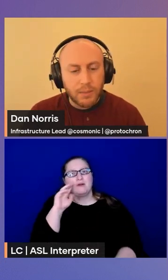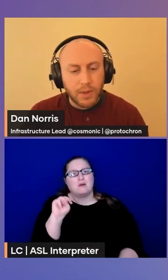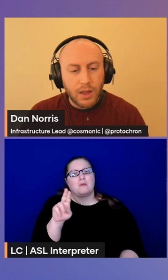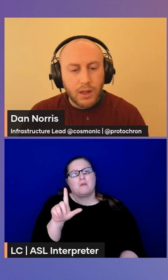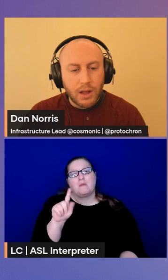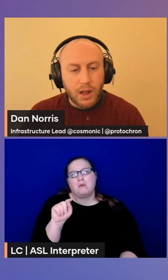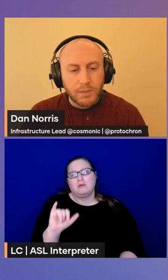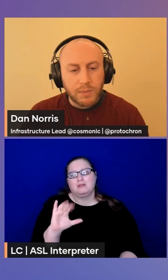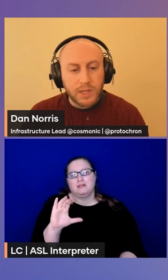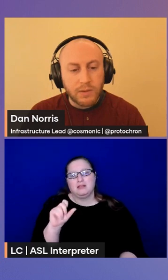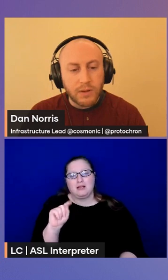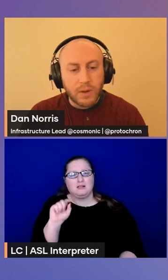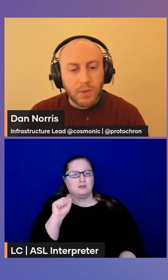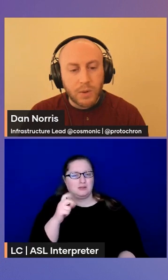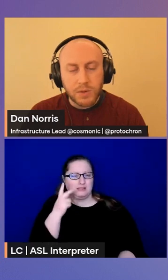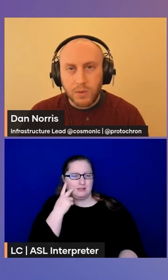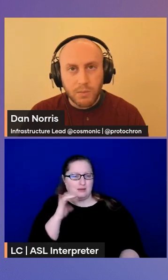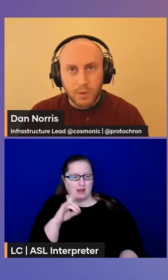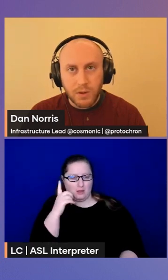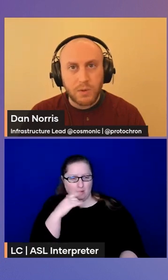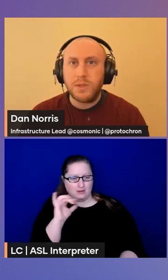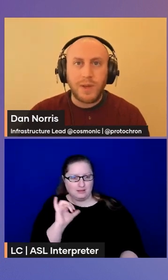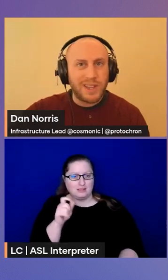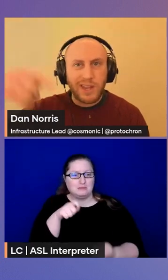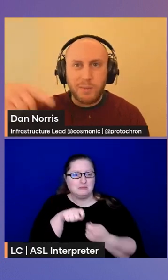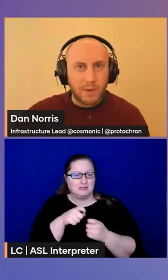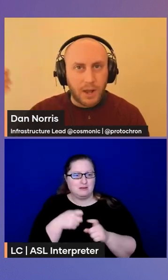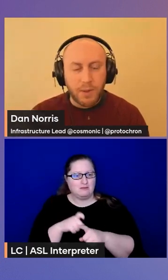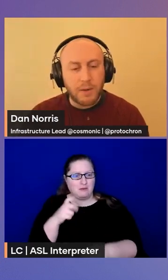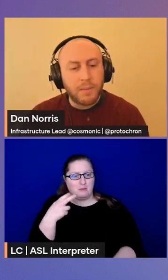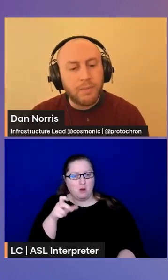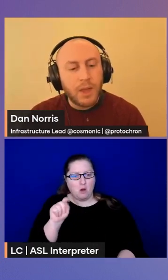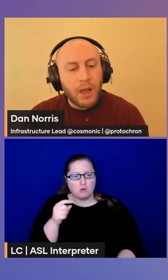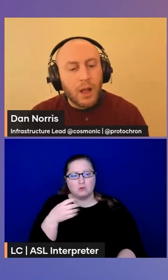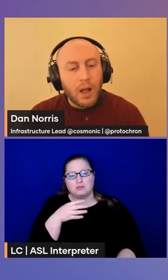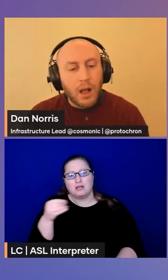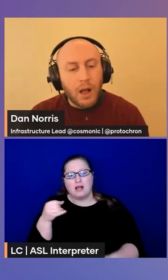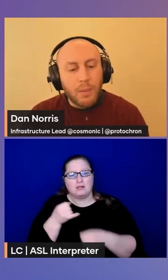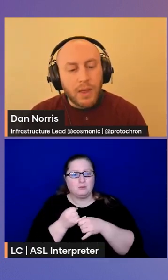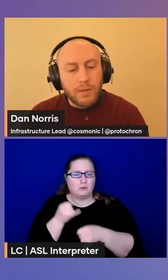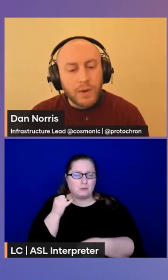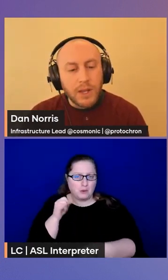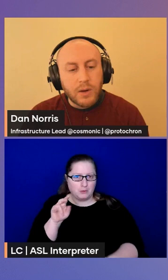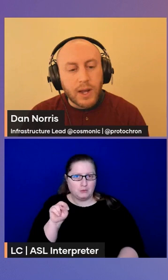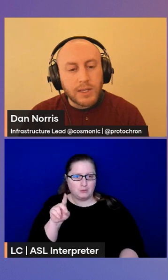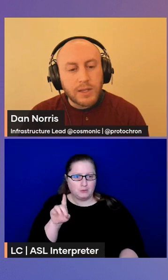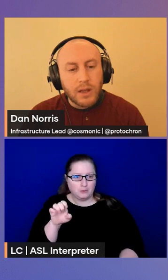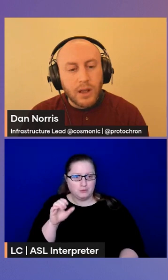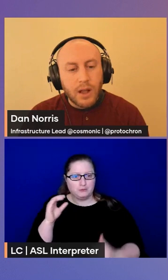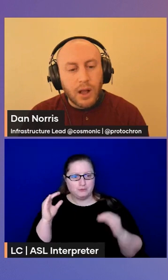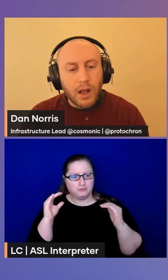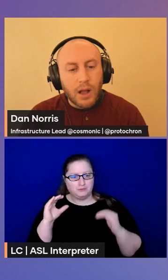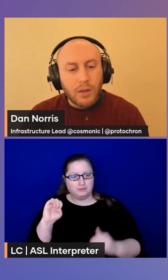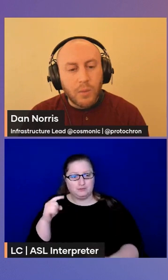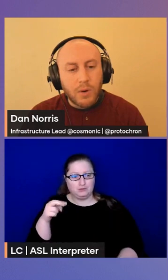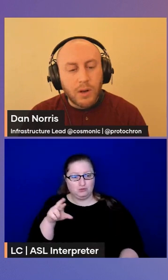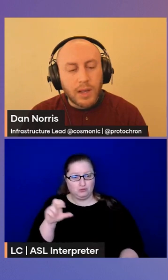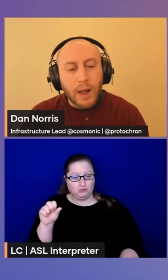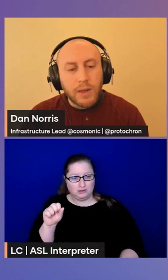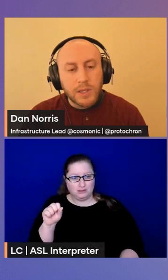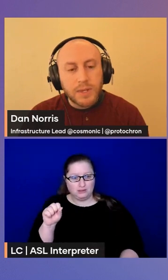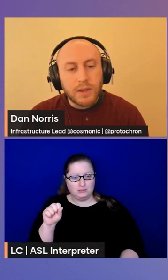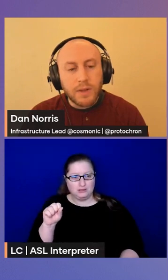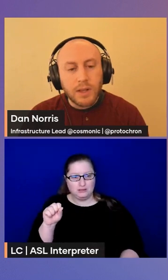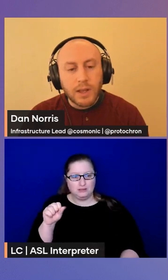like, specifically from the host or remote nodes, so anything inbound, outbound. And then for egress,